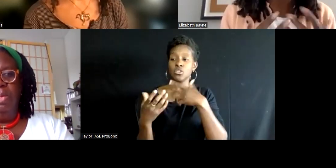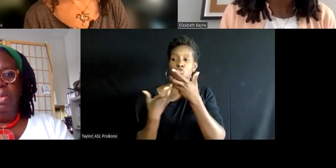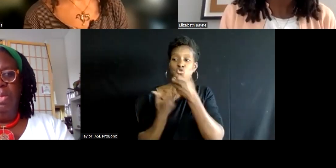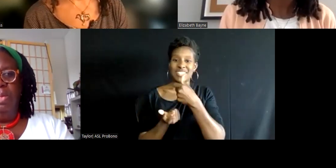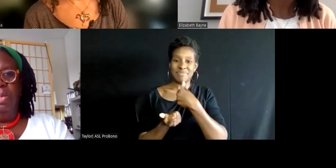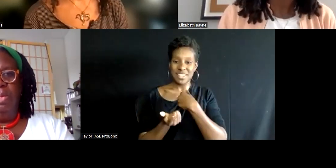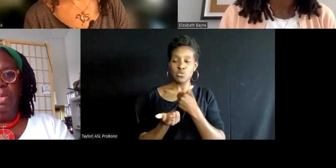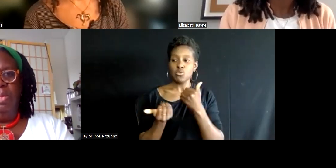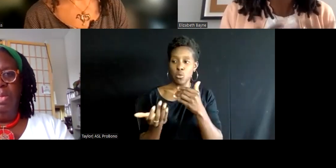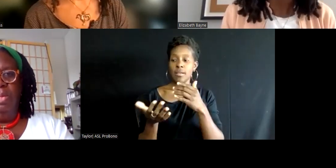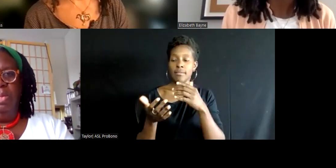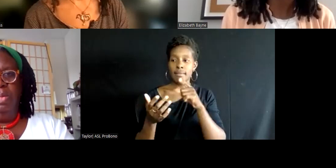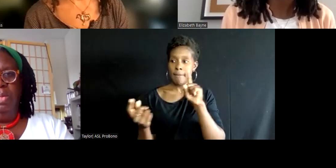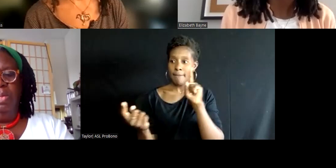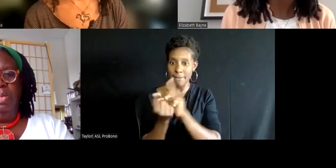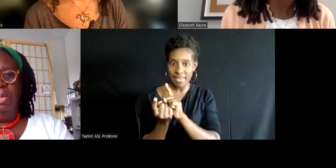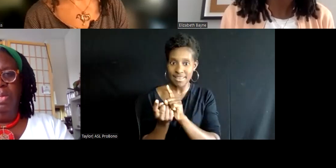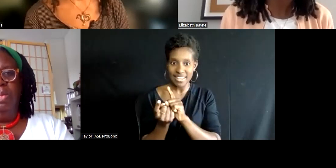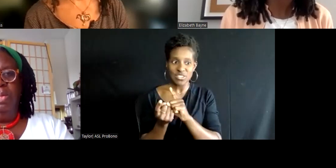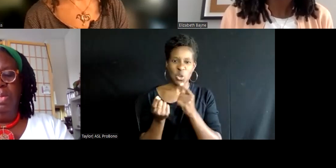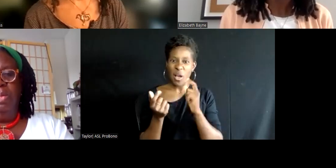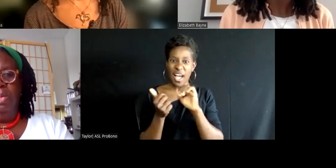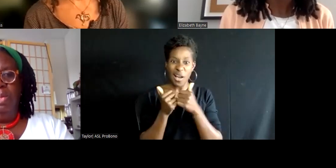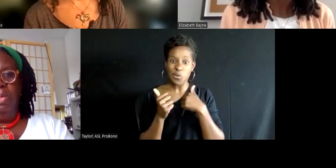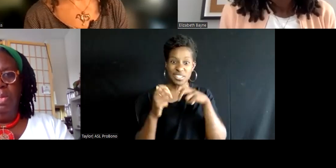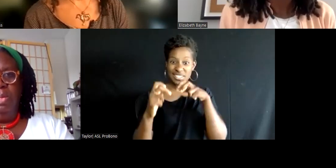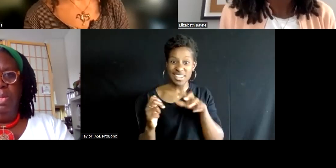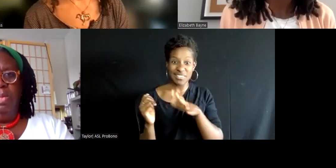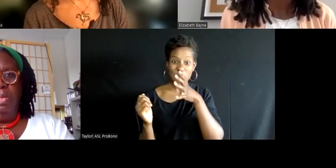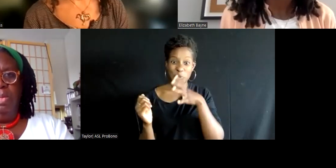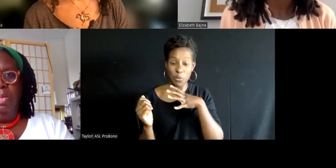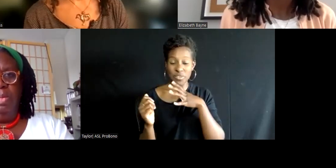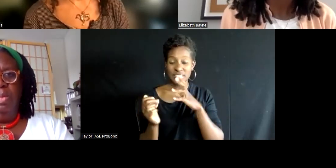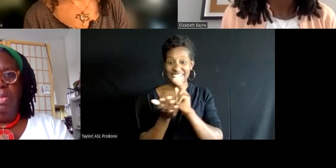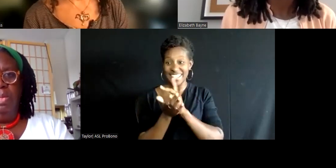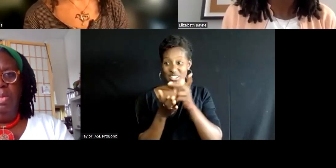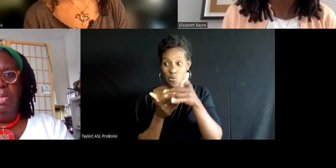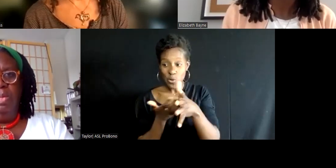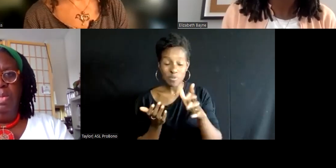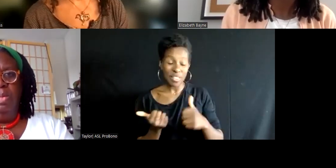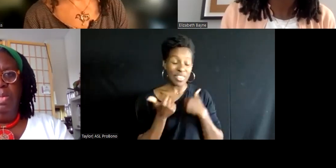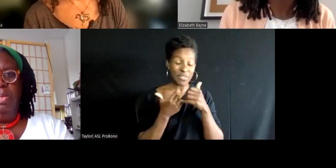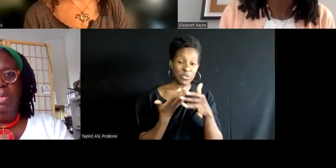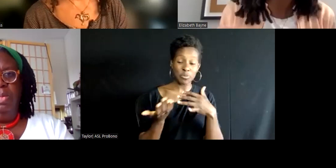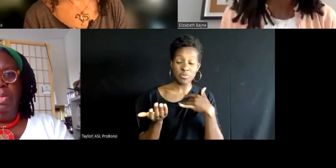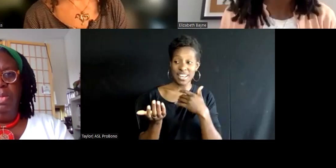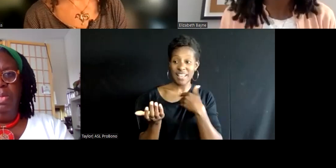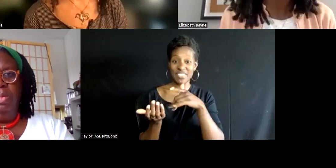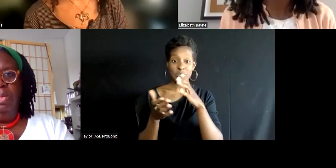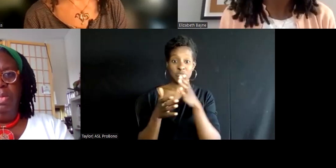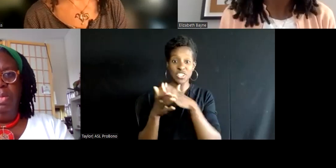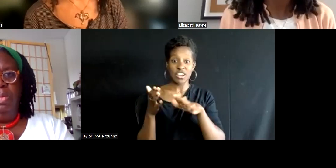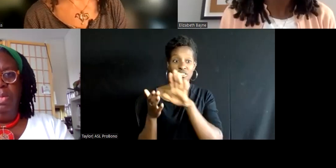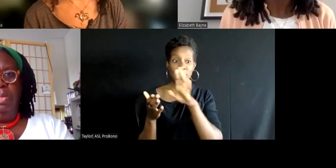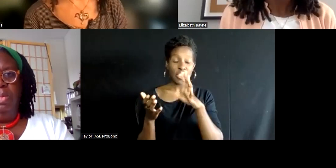I started my project just sitting in women's kitchens and living rooms and having them share their birthing journey with me and their breastfeeding journey